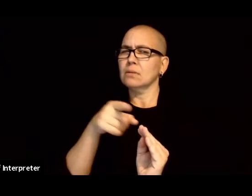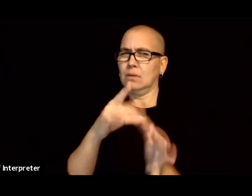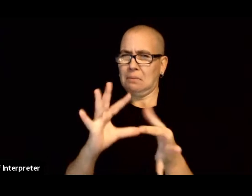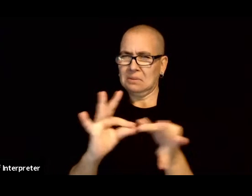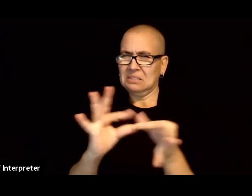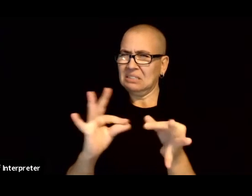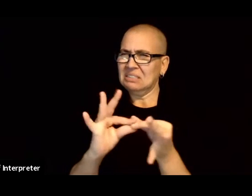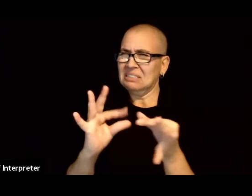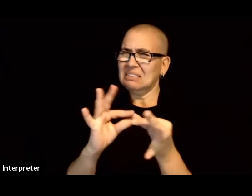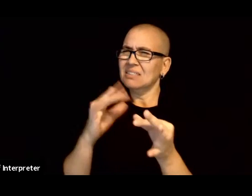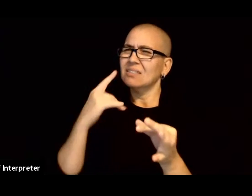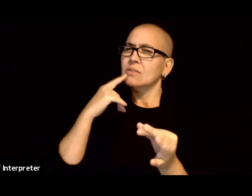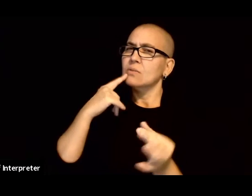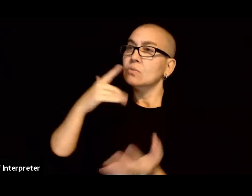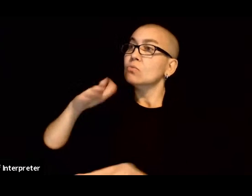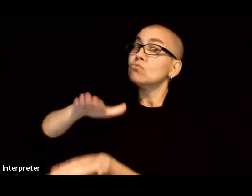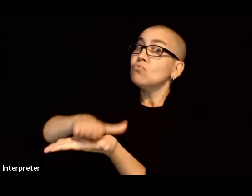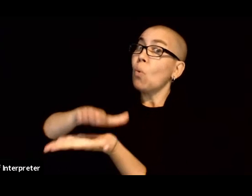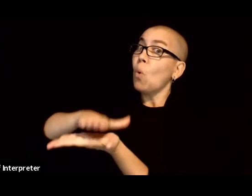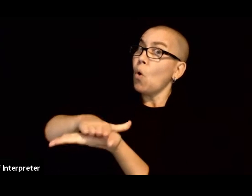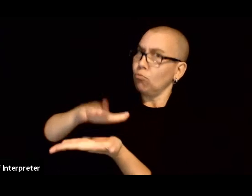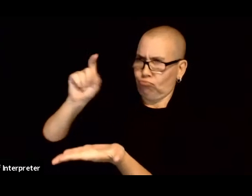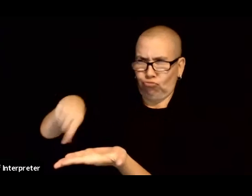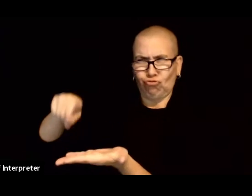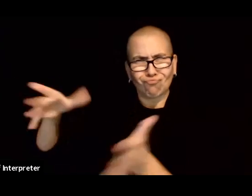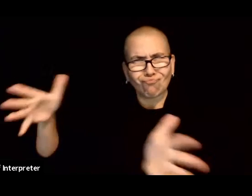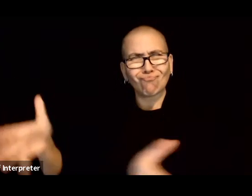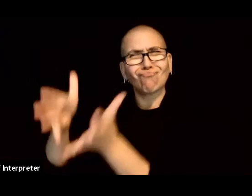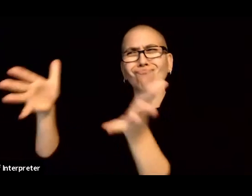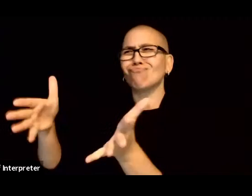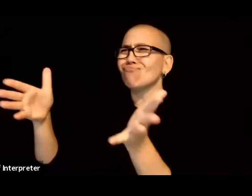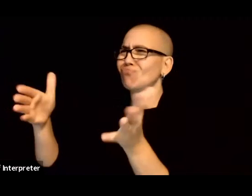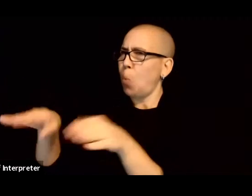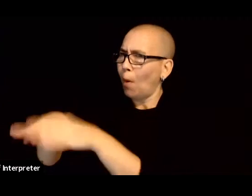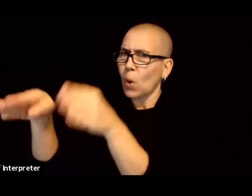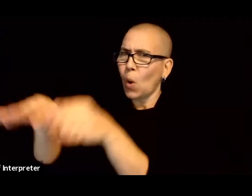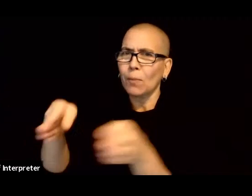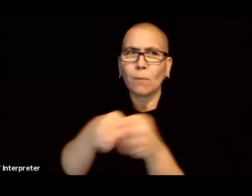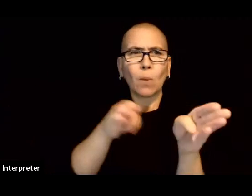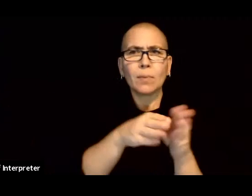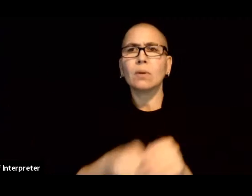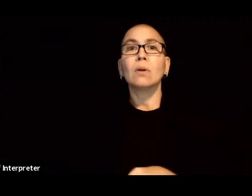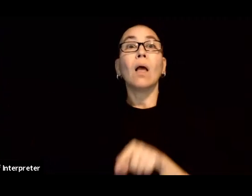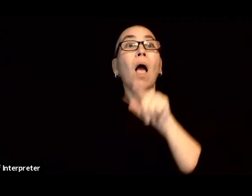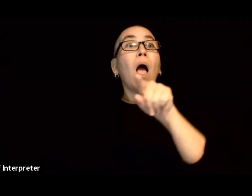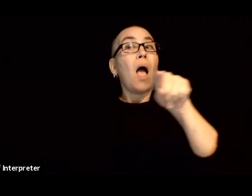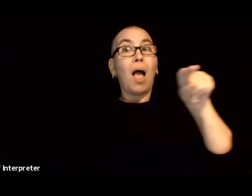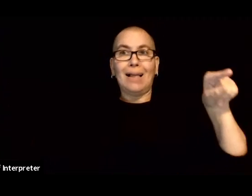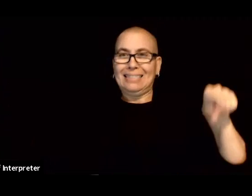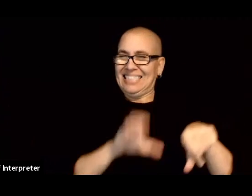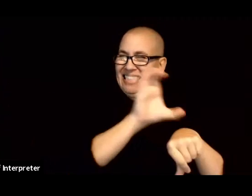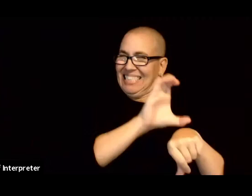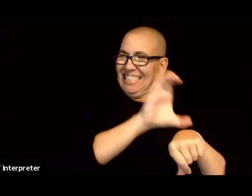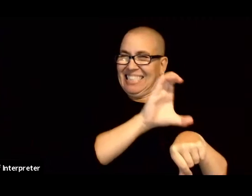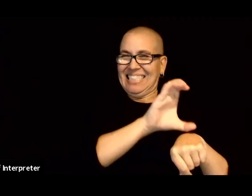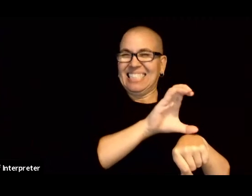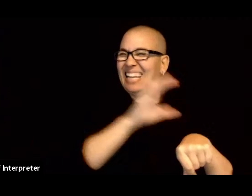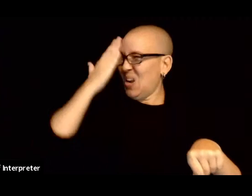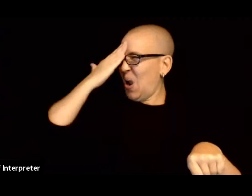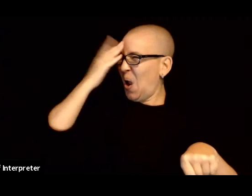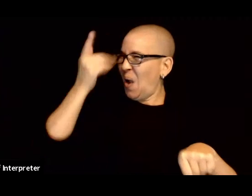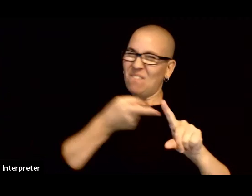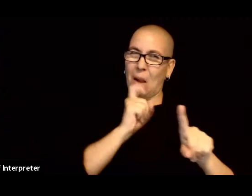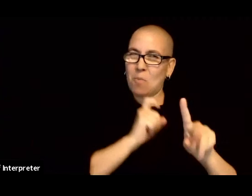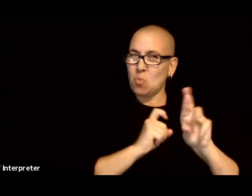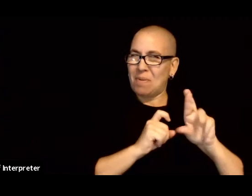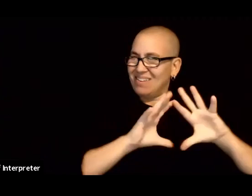schools should be open, churches shouldn't have restrictions, youth sports, bars and restaurants, basically lifting